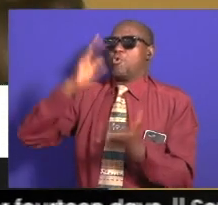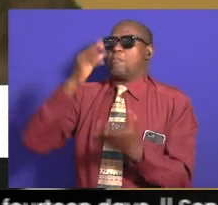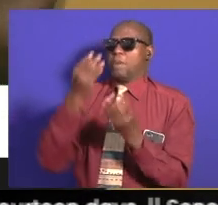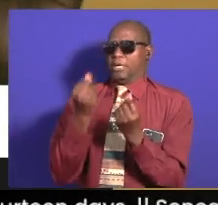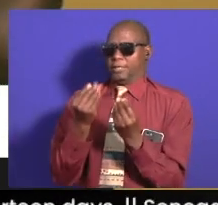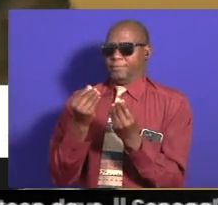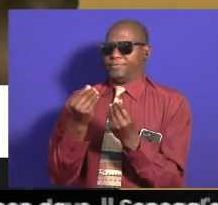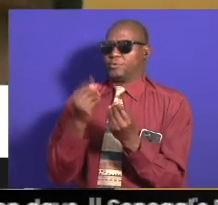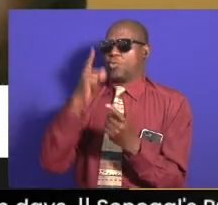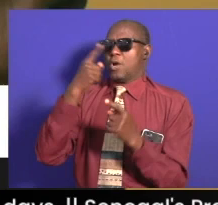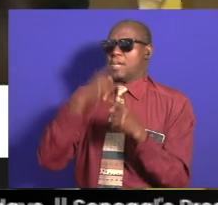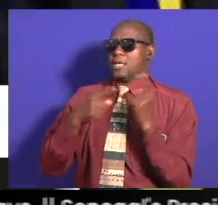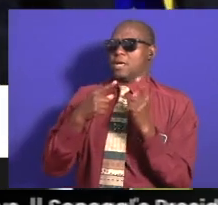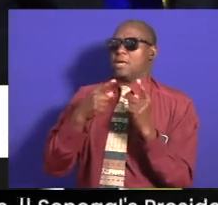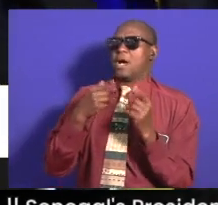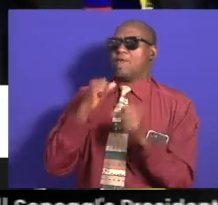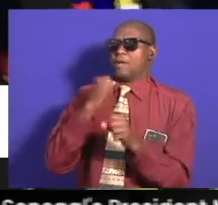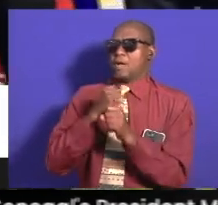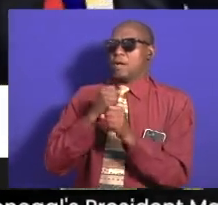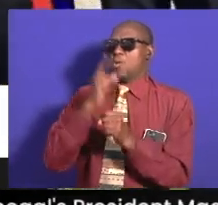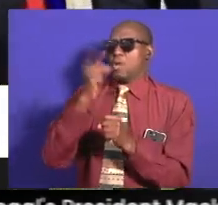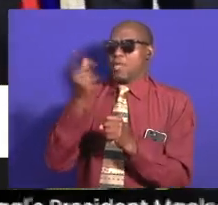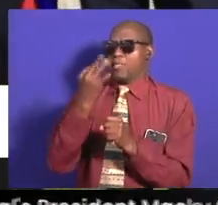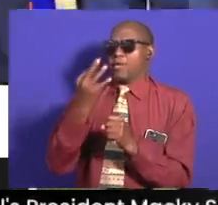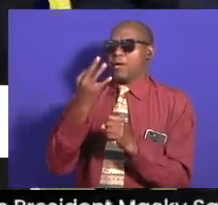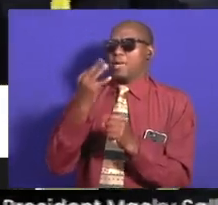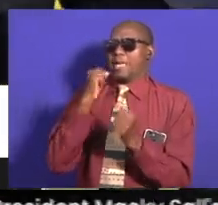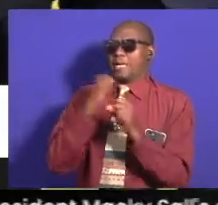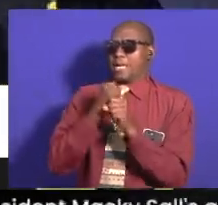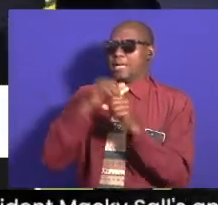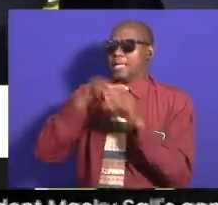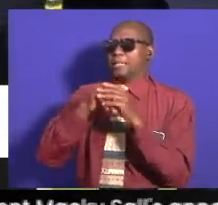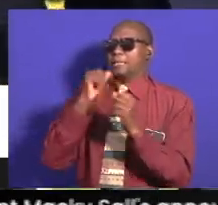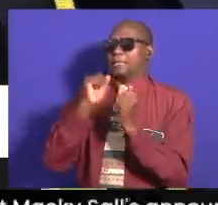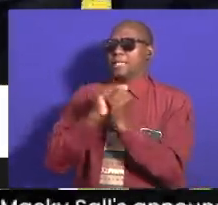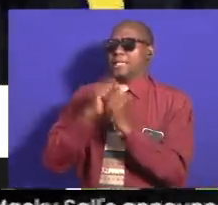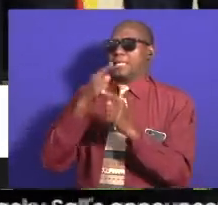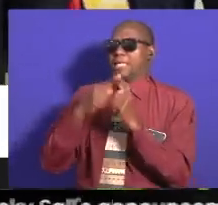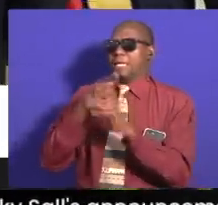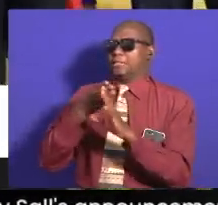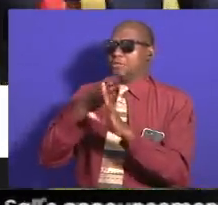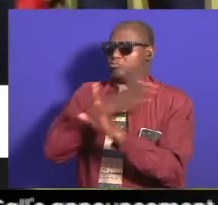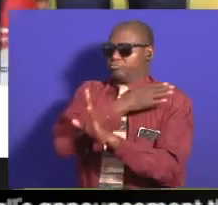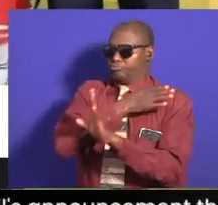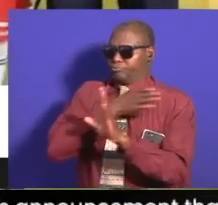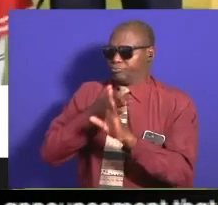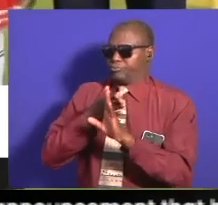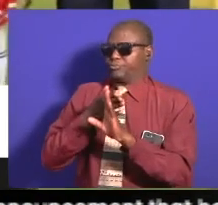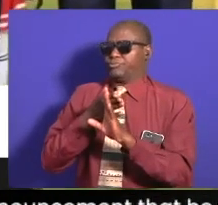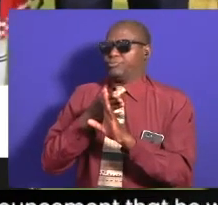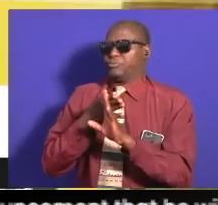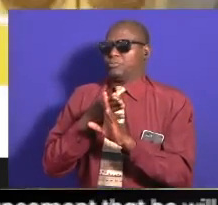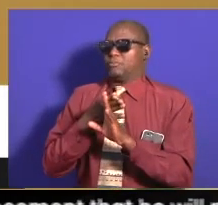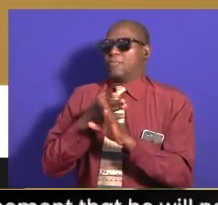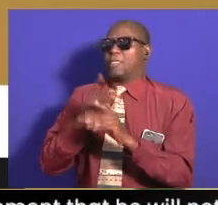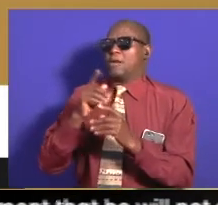already done a third of what was done in 10 years, we understand that a child's most important steps first are taken long before they enter a school.